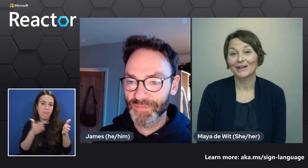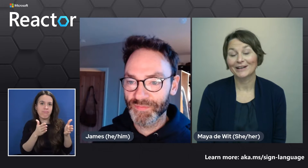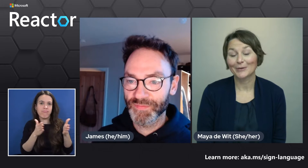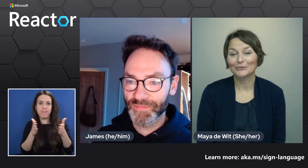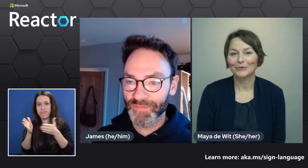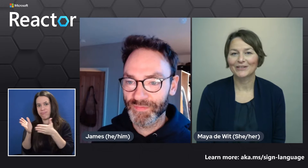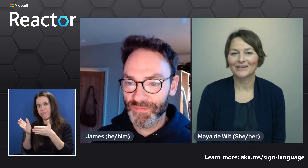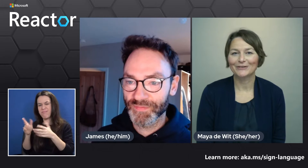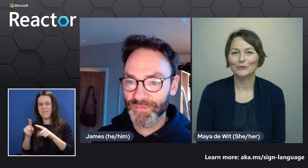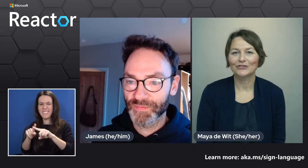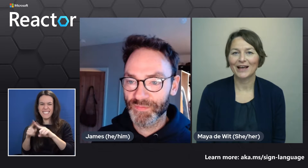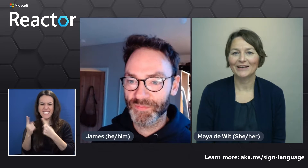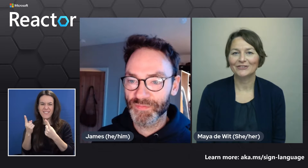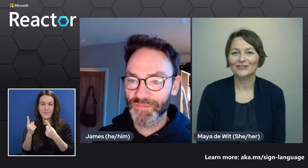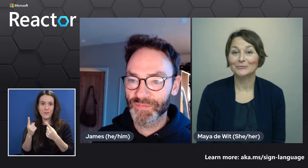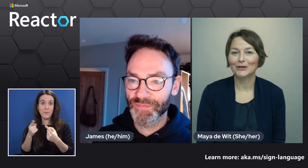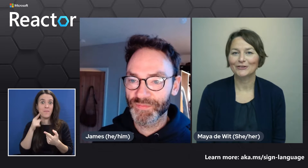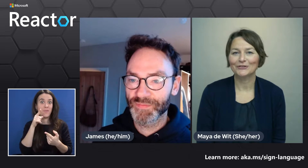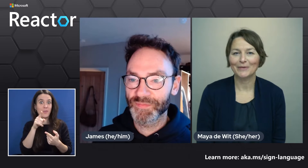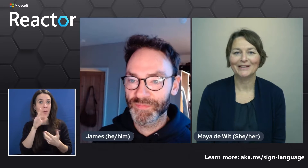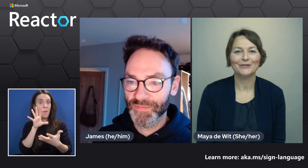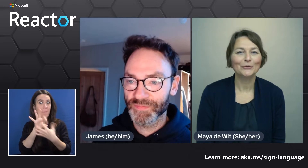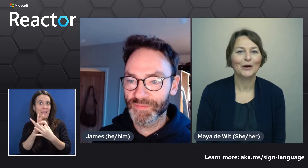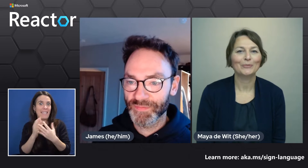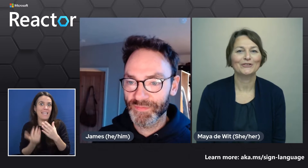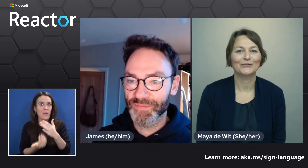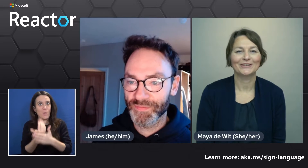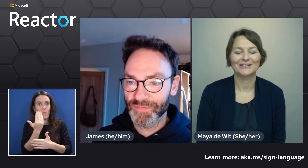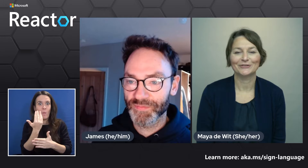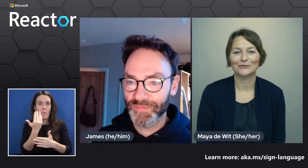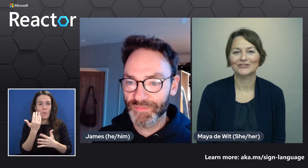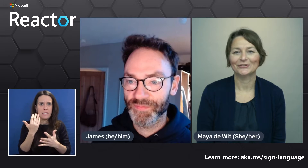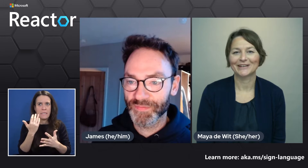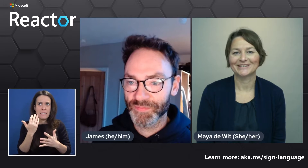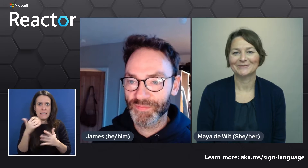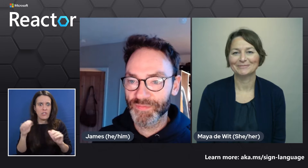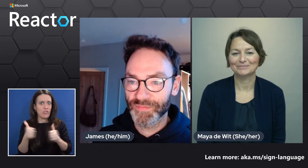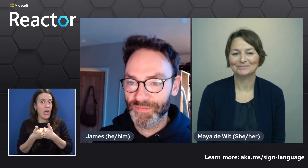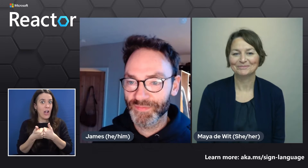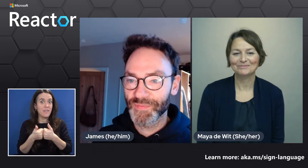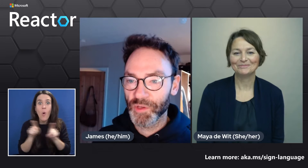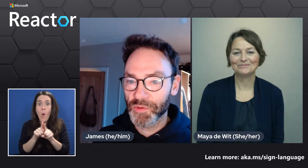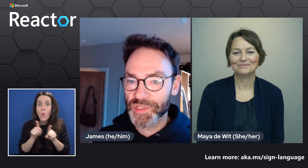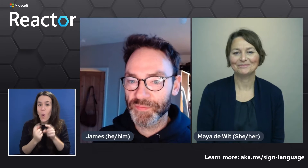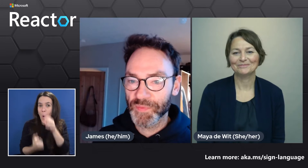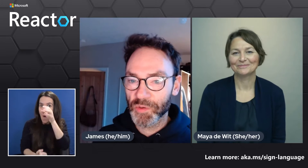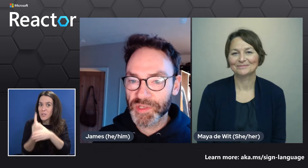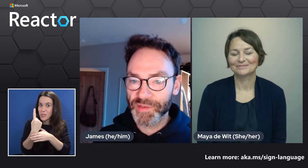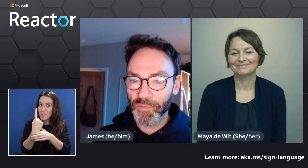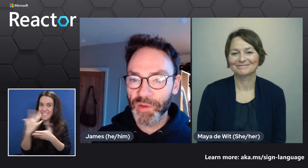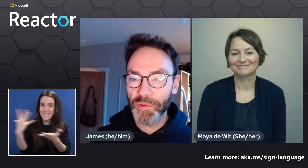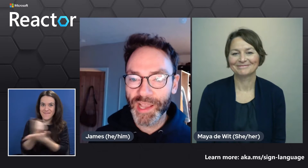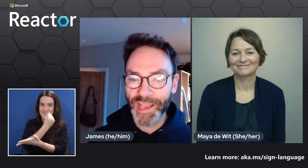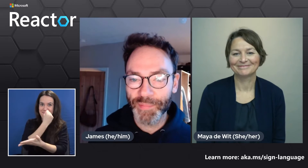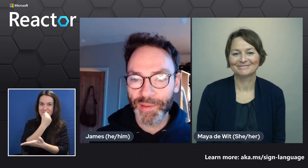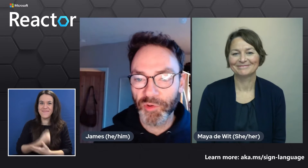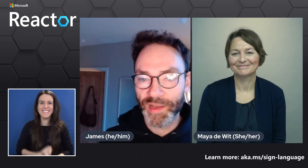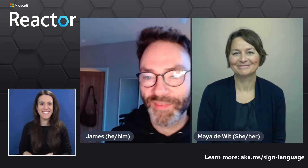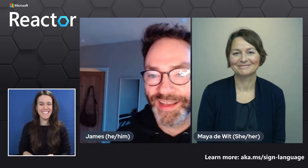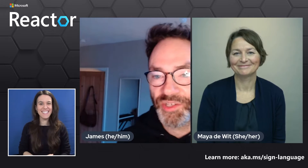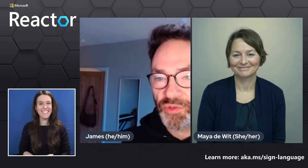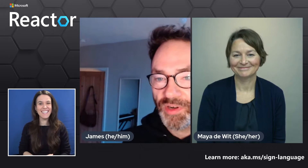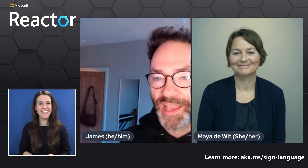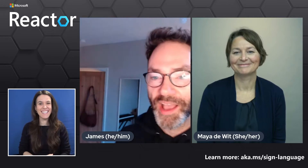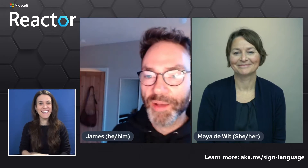So that comes with new challenges, but also many new opportunities, which is great. Awesome. We will hear a bit more